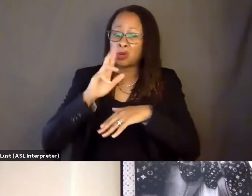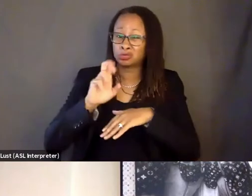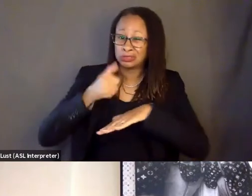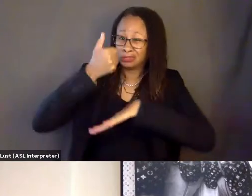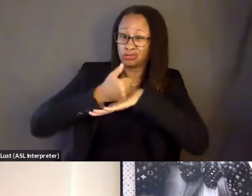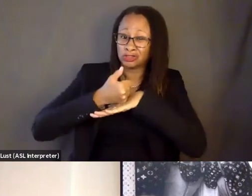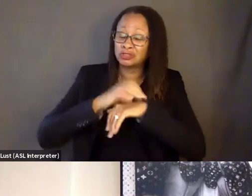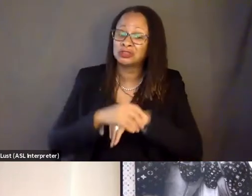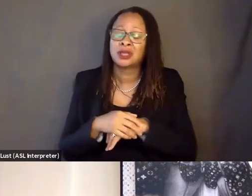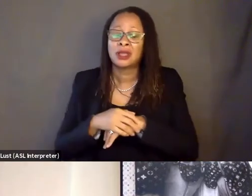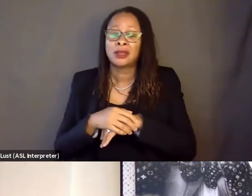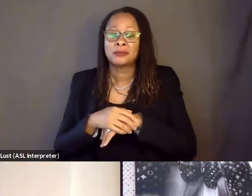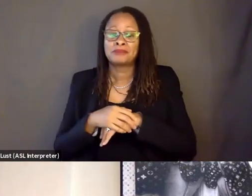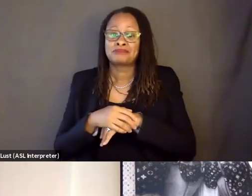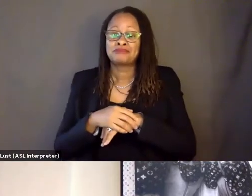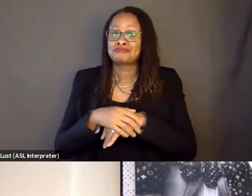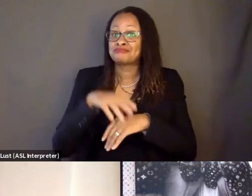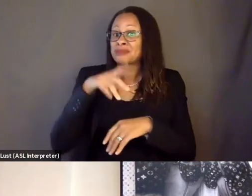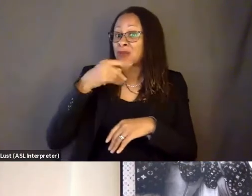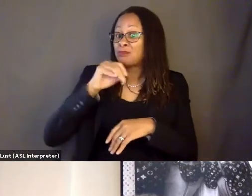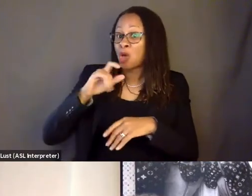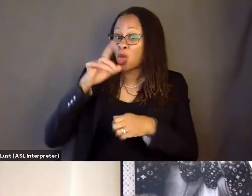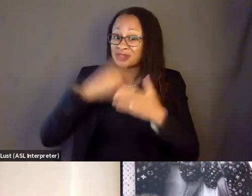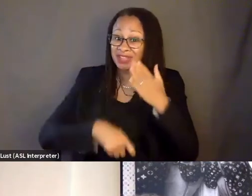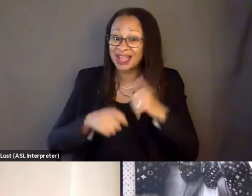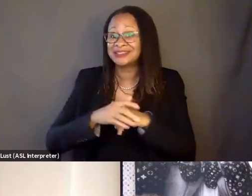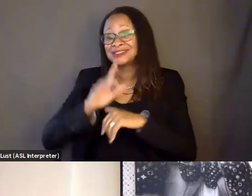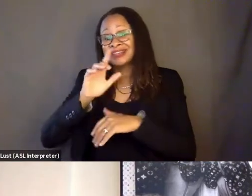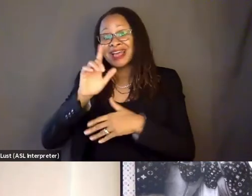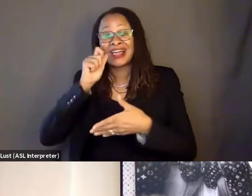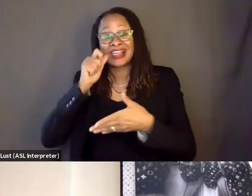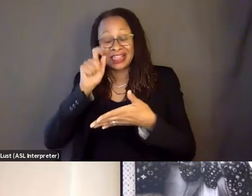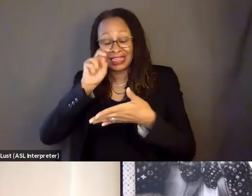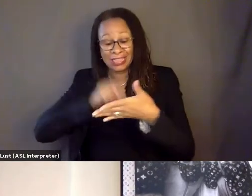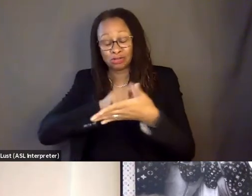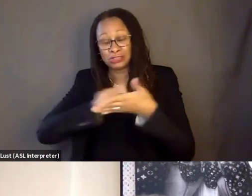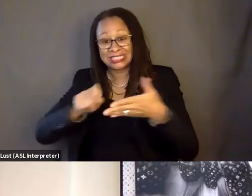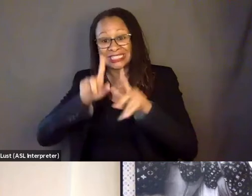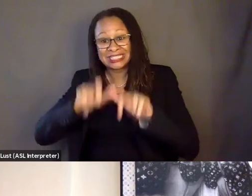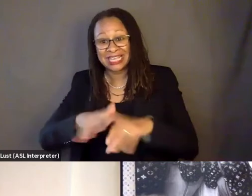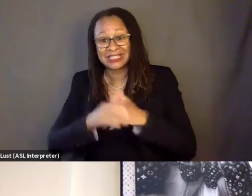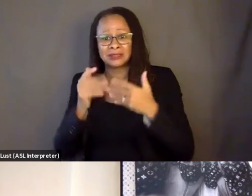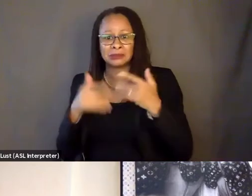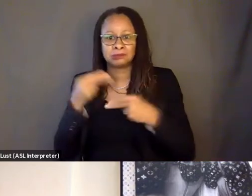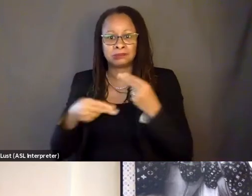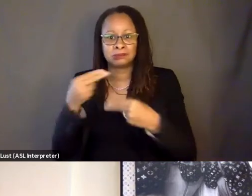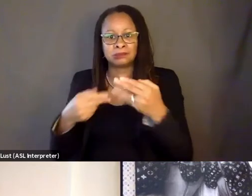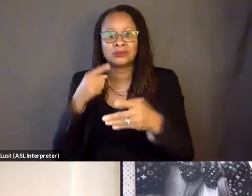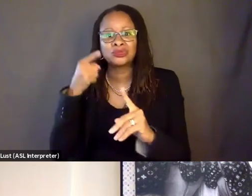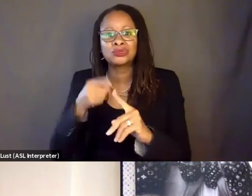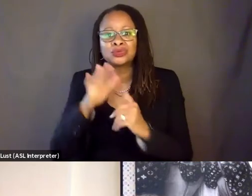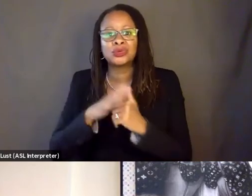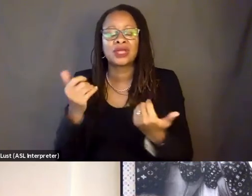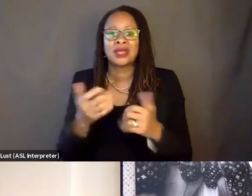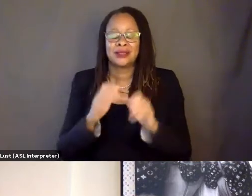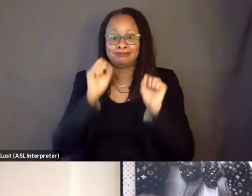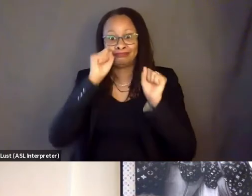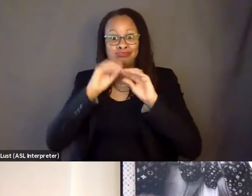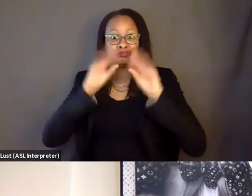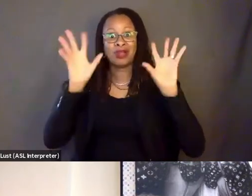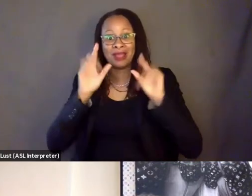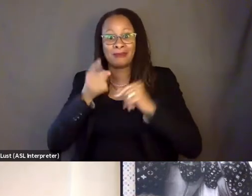post-Reconstruction, poll taxes, literacy tests. We fast forward to this bright moment